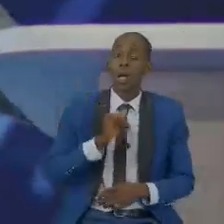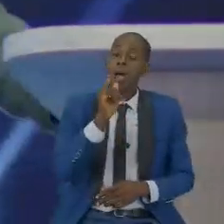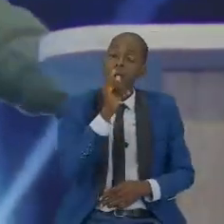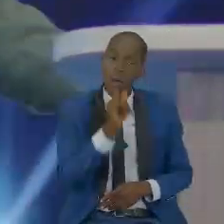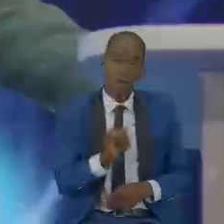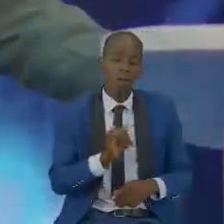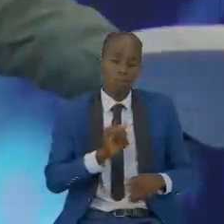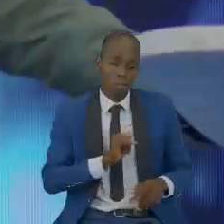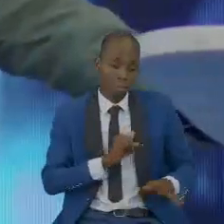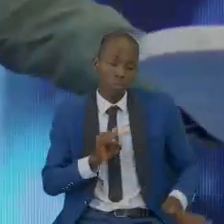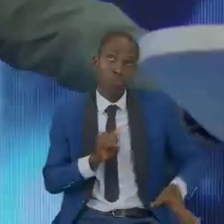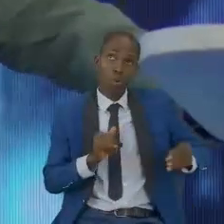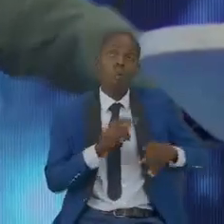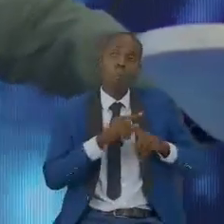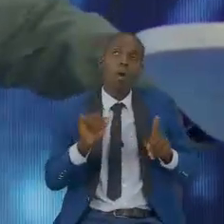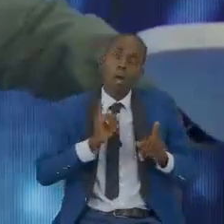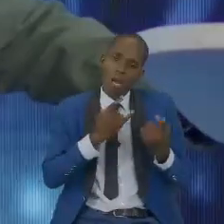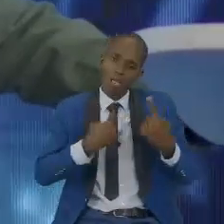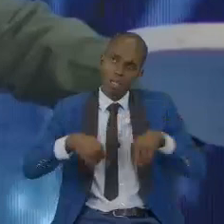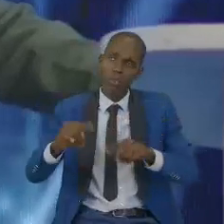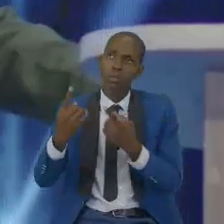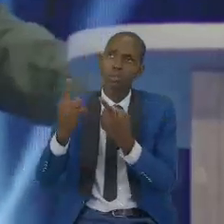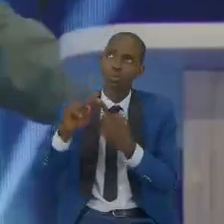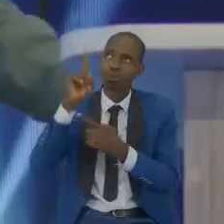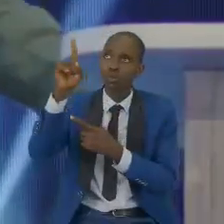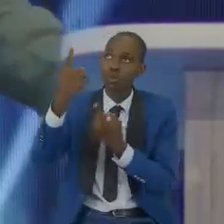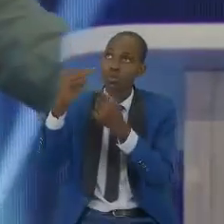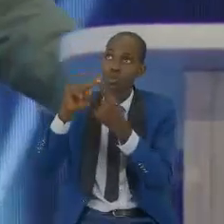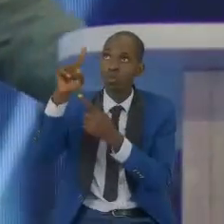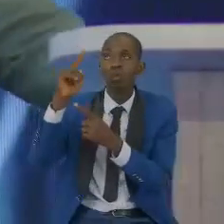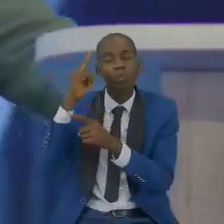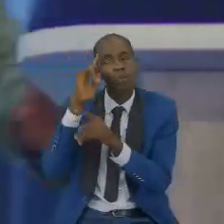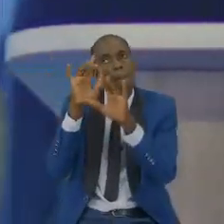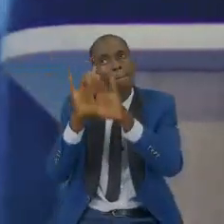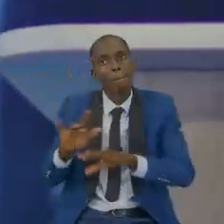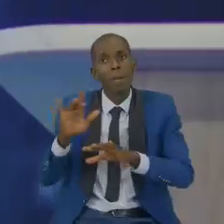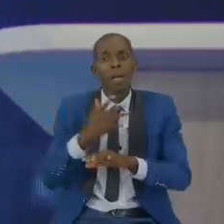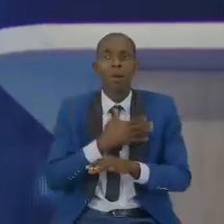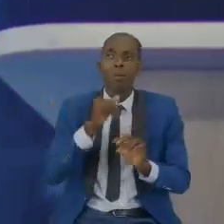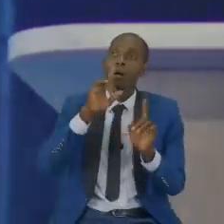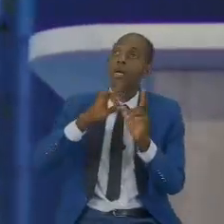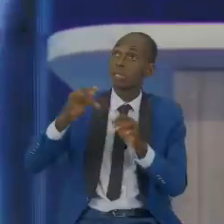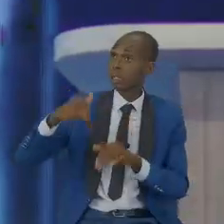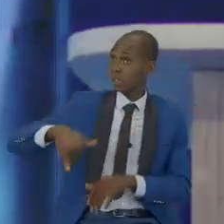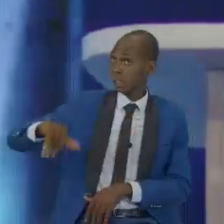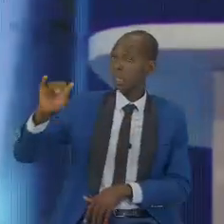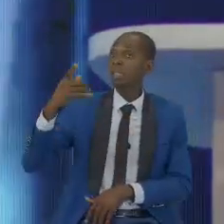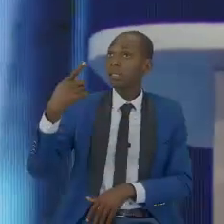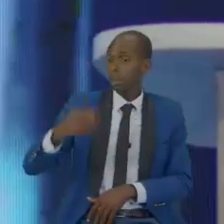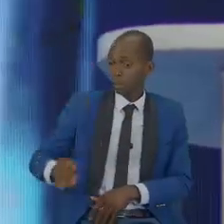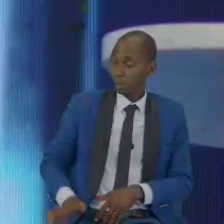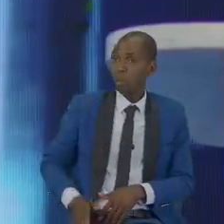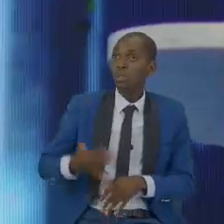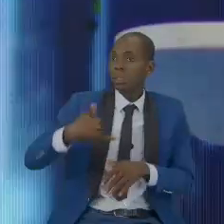mercy. Yet the dogs eat of the crumbs which fall from the master's table. Look at